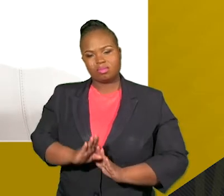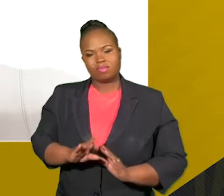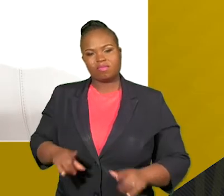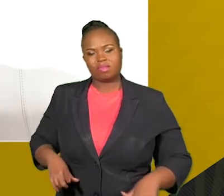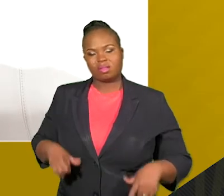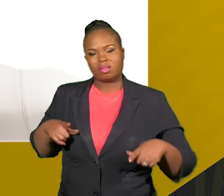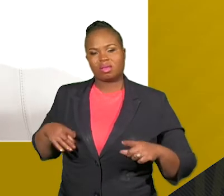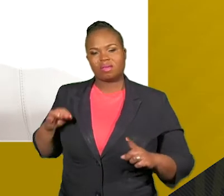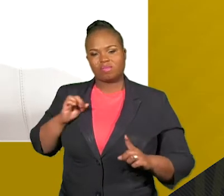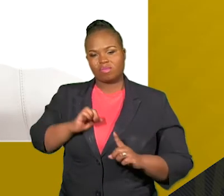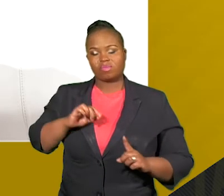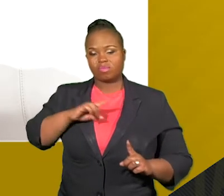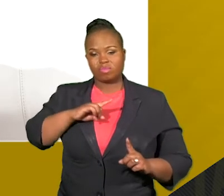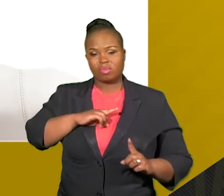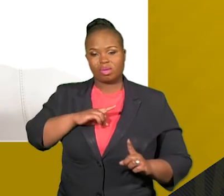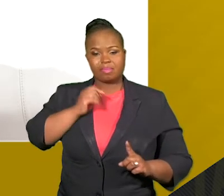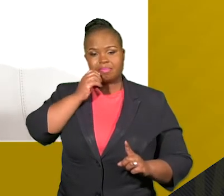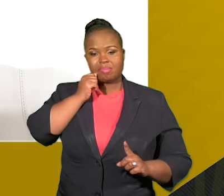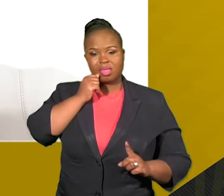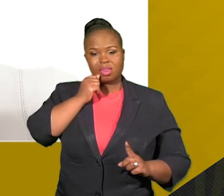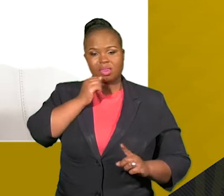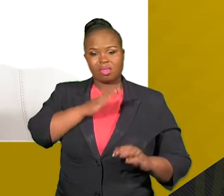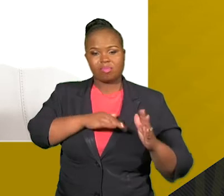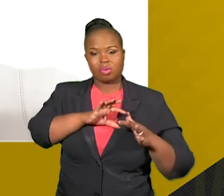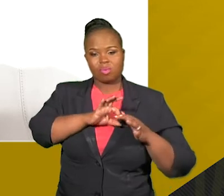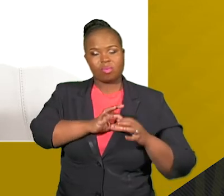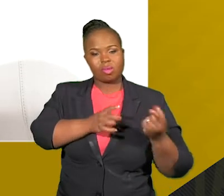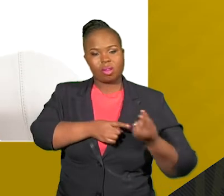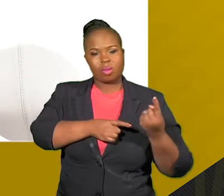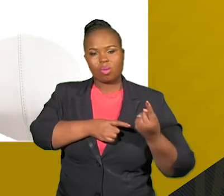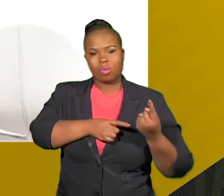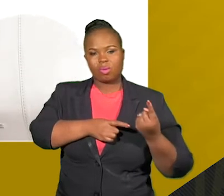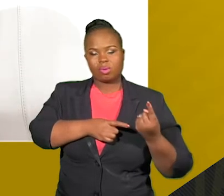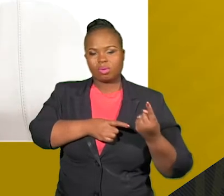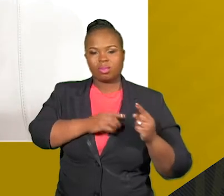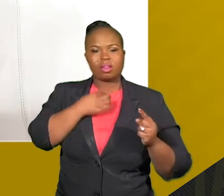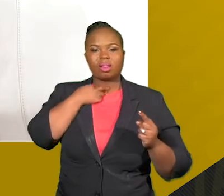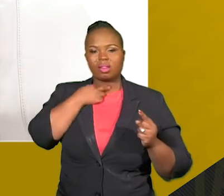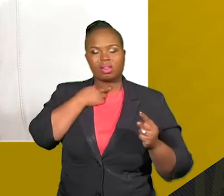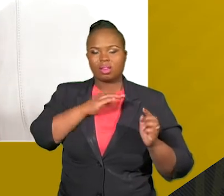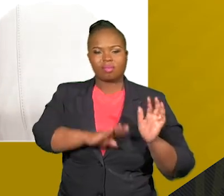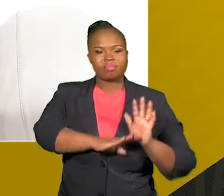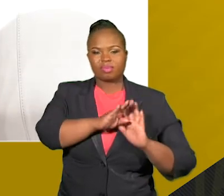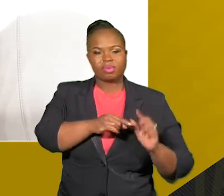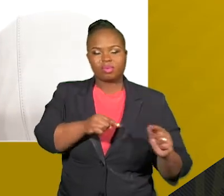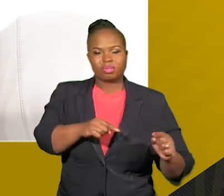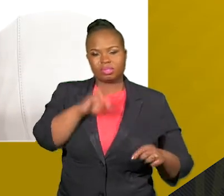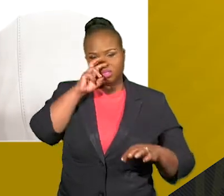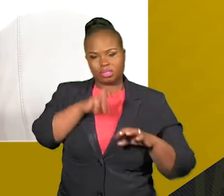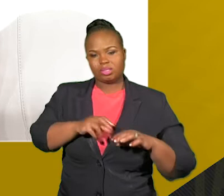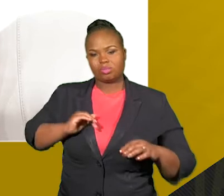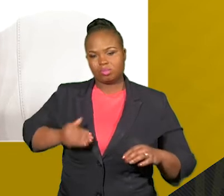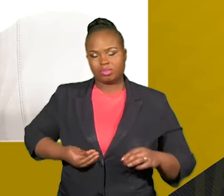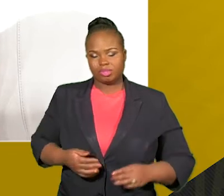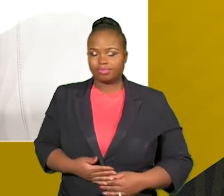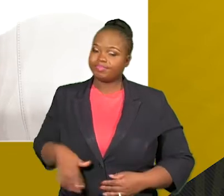Because when I get to know I'm not the only one who's ready at all. Okay, Ralabora Osuaga. Thank you. I hope I